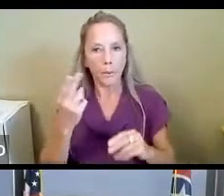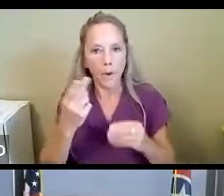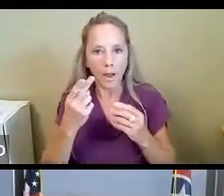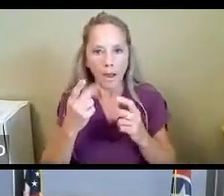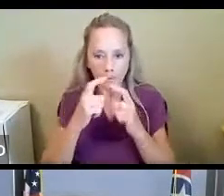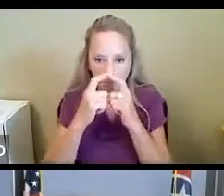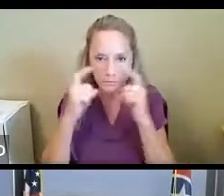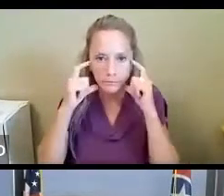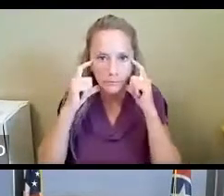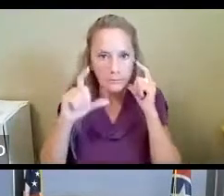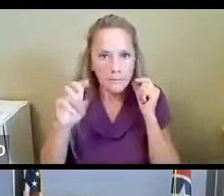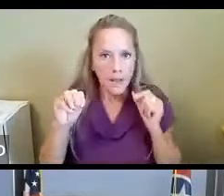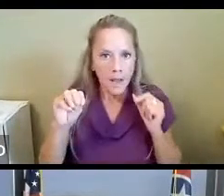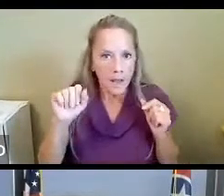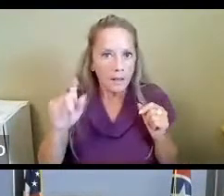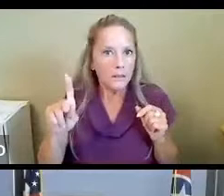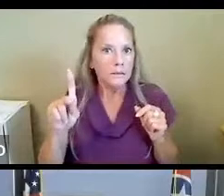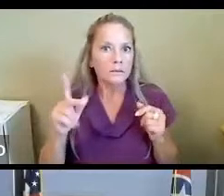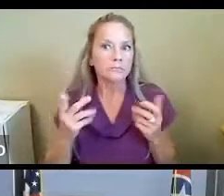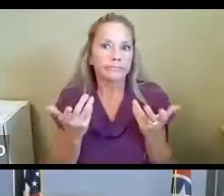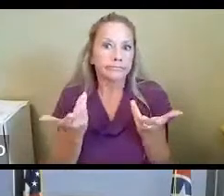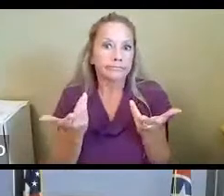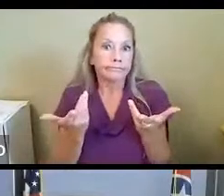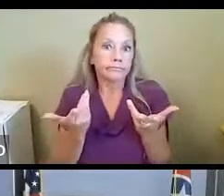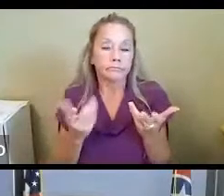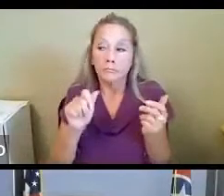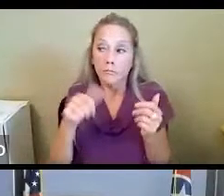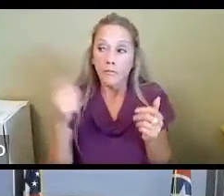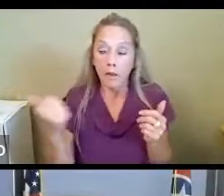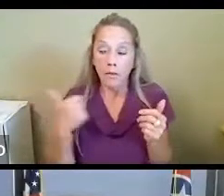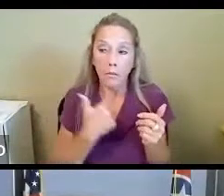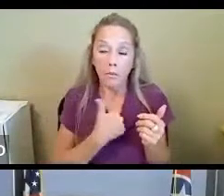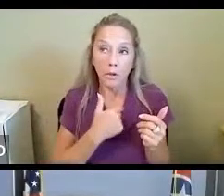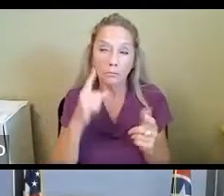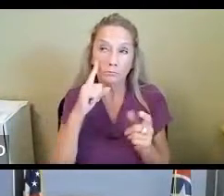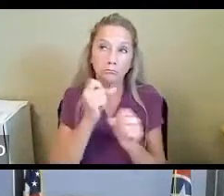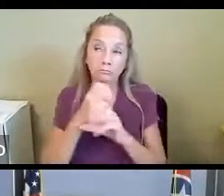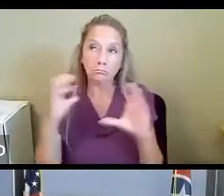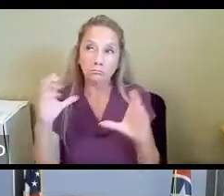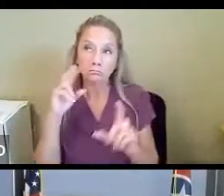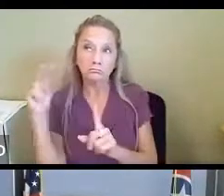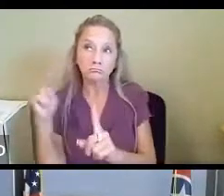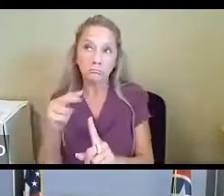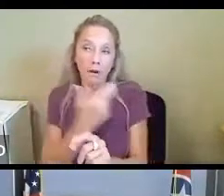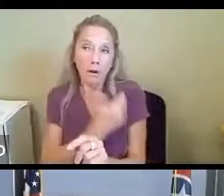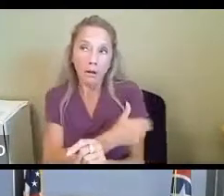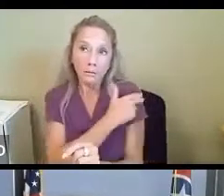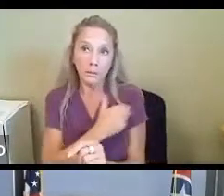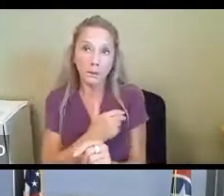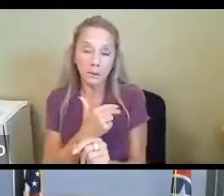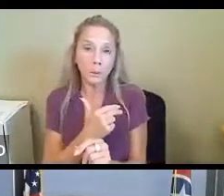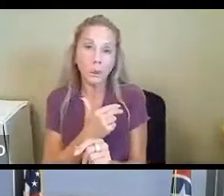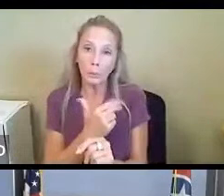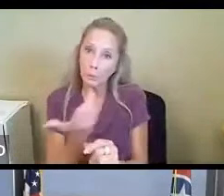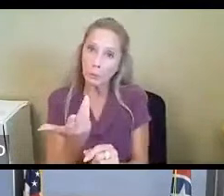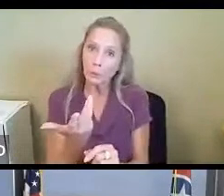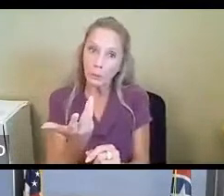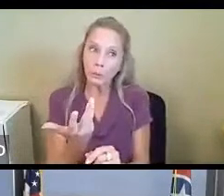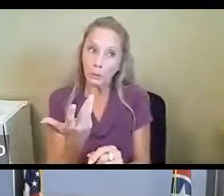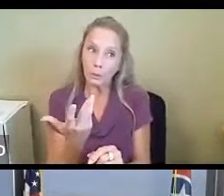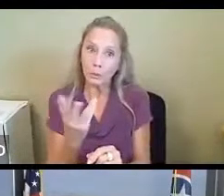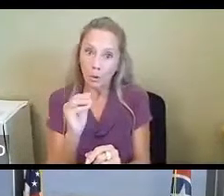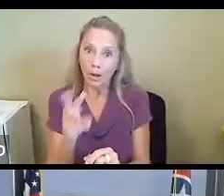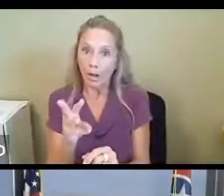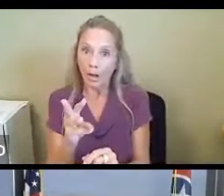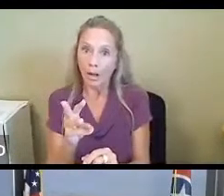I think that the other thing that we think about from a hospital side is a unpleasant surprise, right? I mean, when